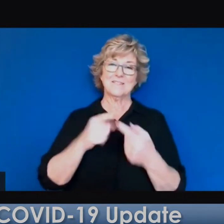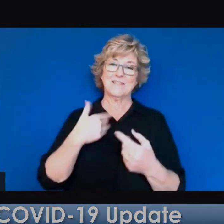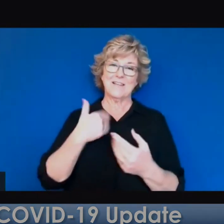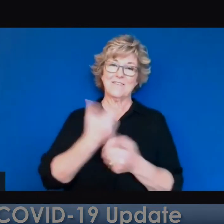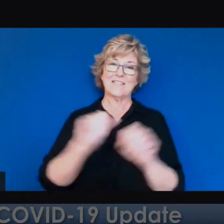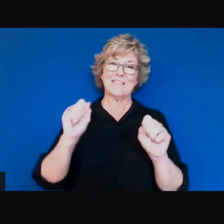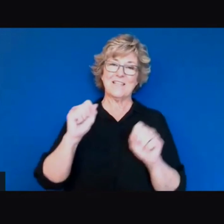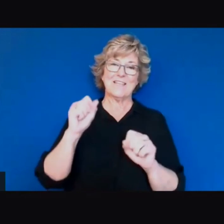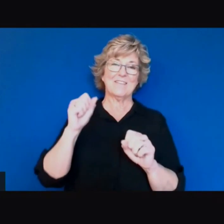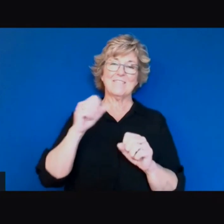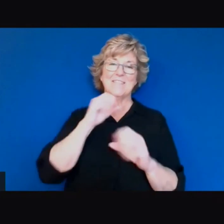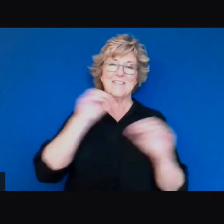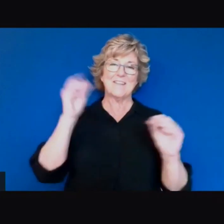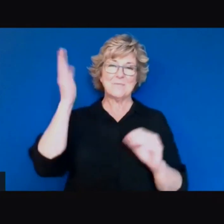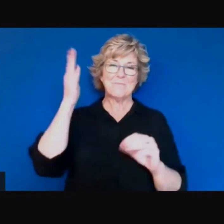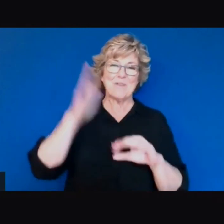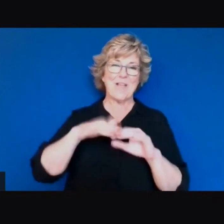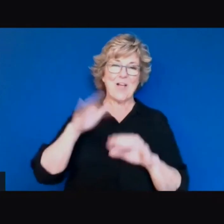Take care, everybody.